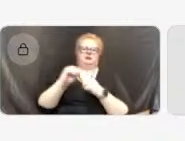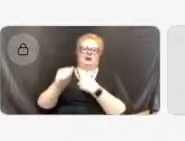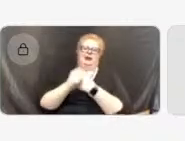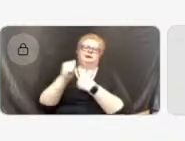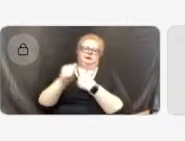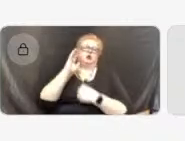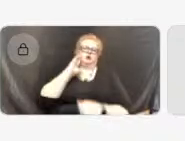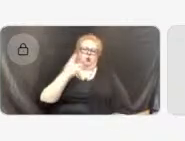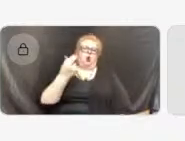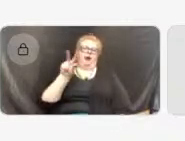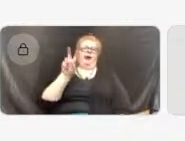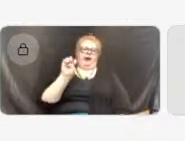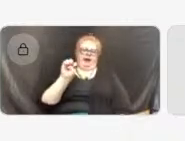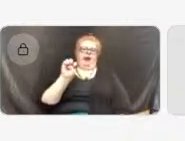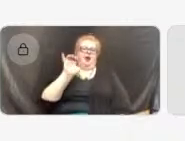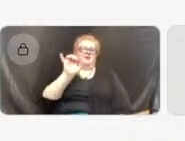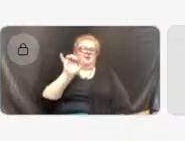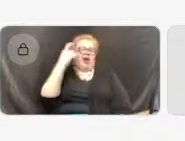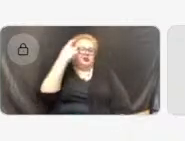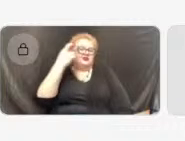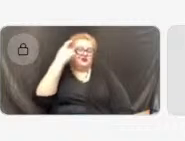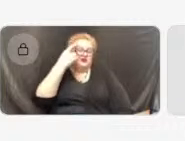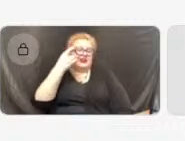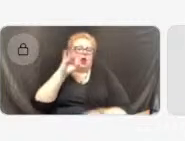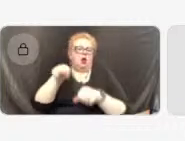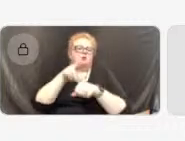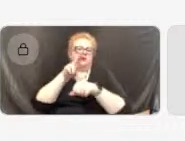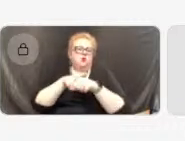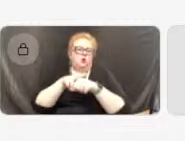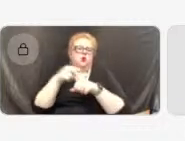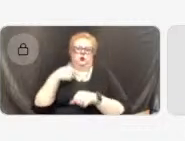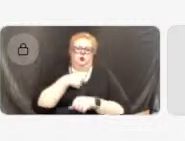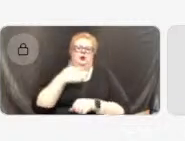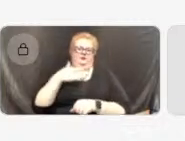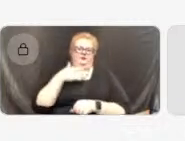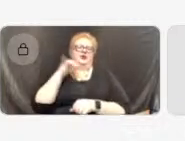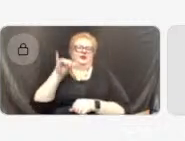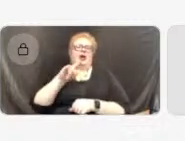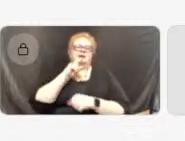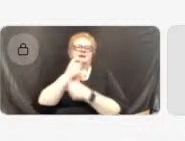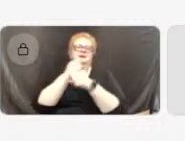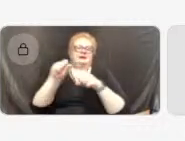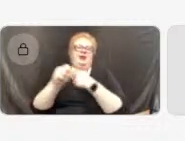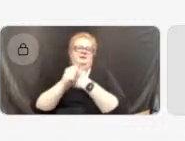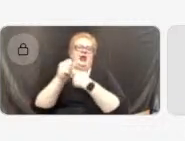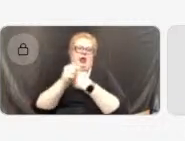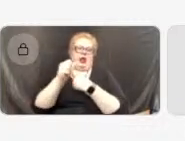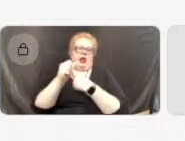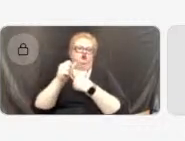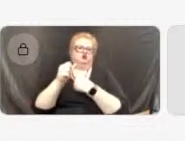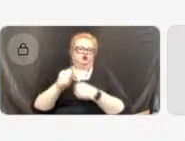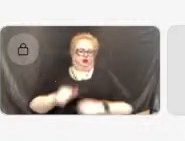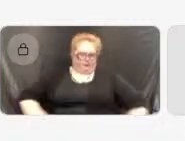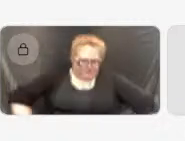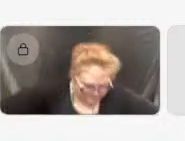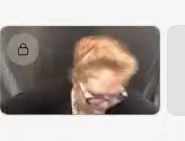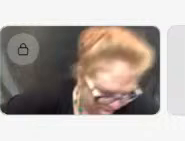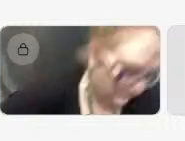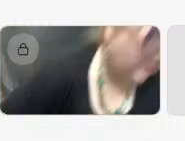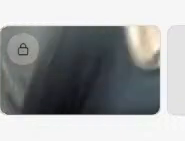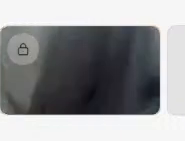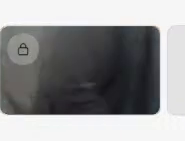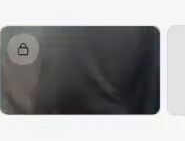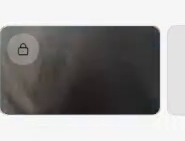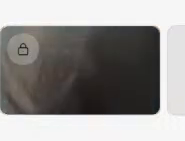So for that reason, of course, we think it is a safety hazard. It's definitely, if they erect and